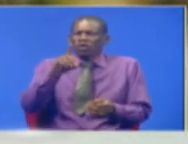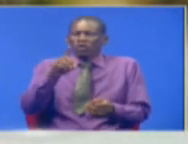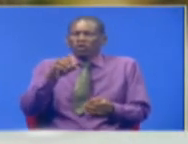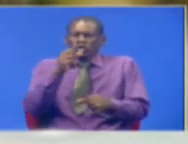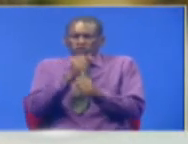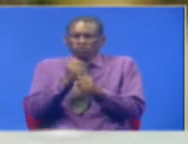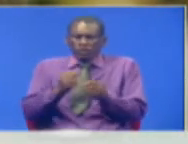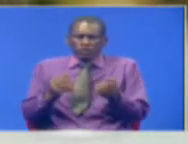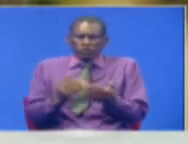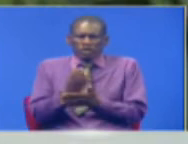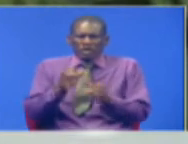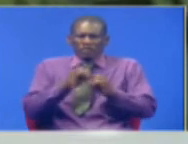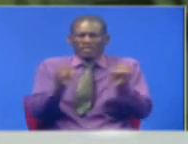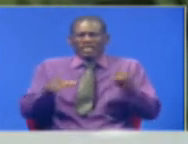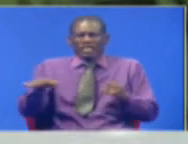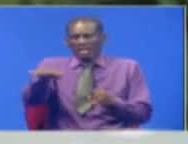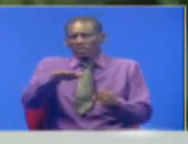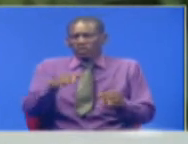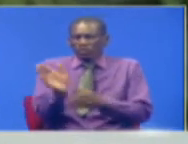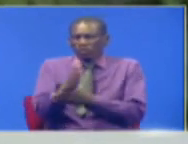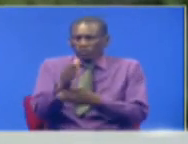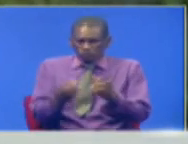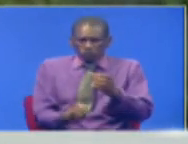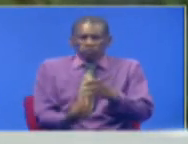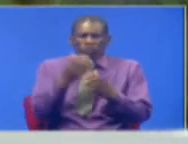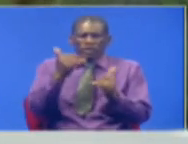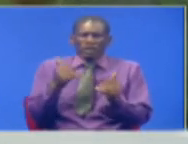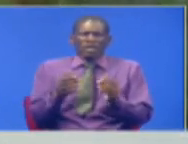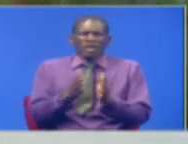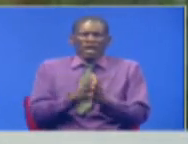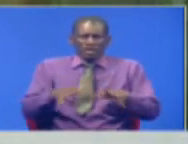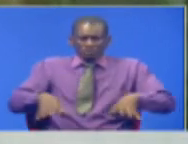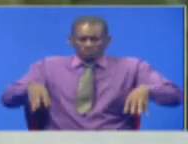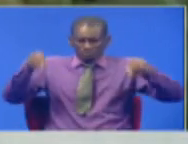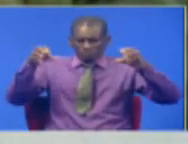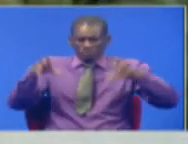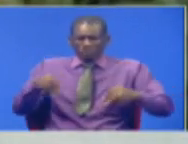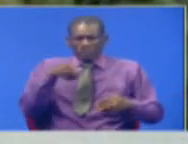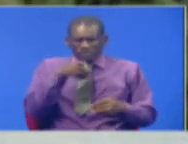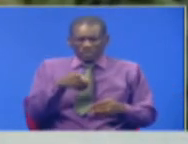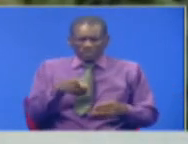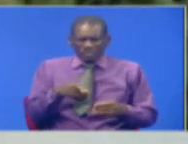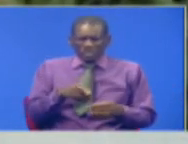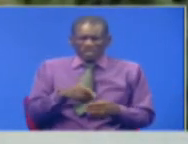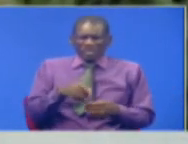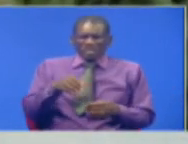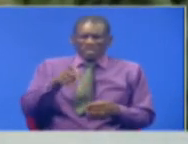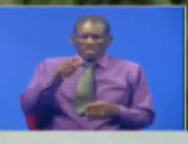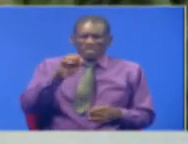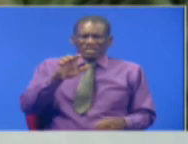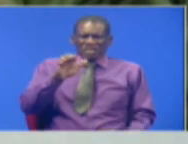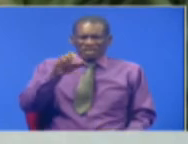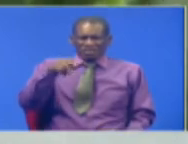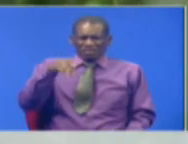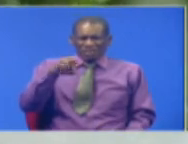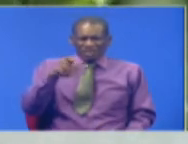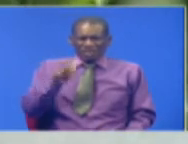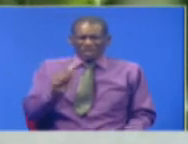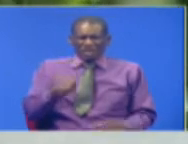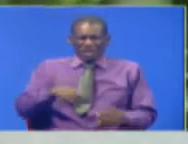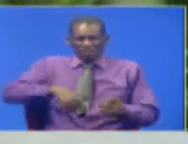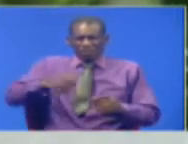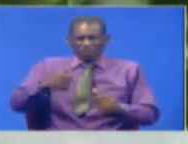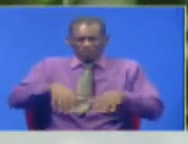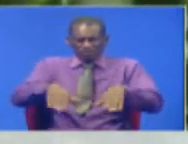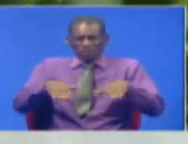to thrive. Underneath the grass, fairly sized tilapia are sourced for the waiting market, but the smaller ones